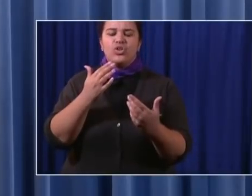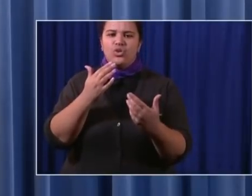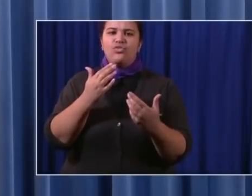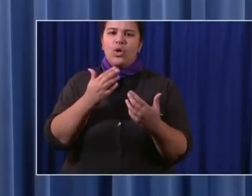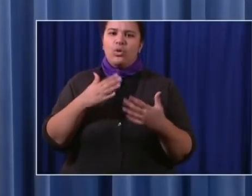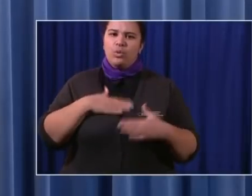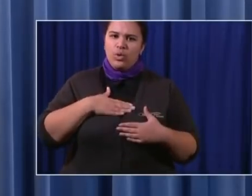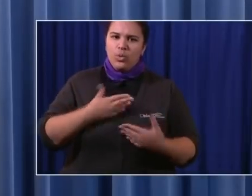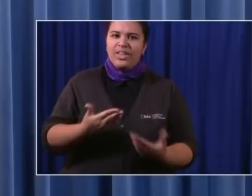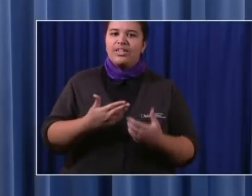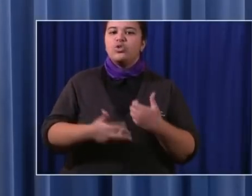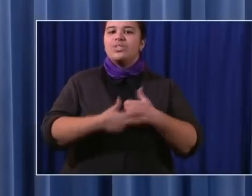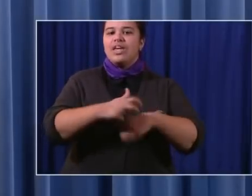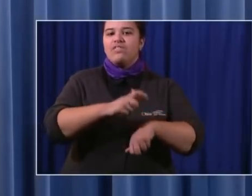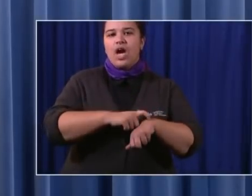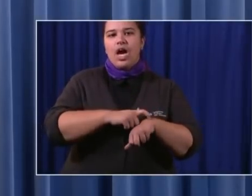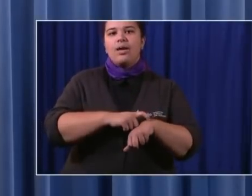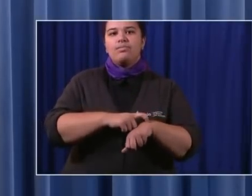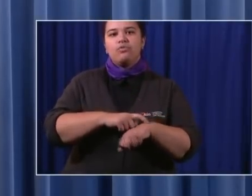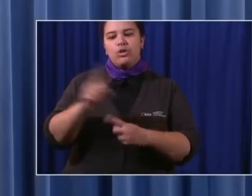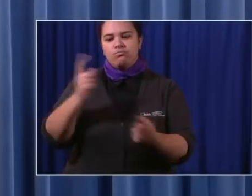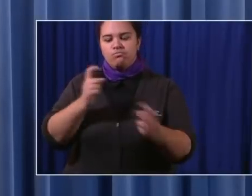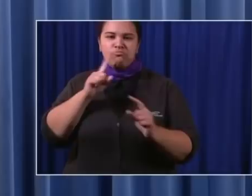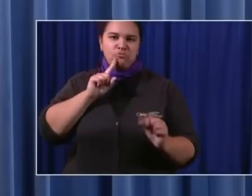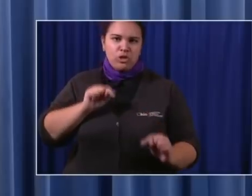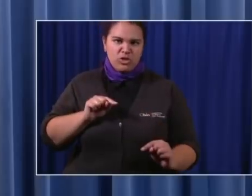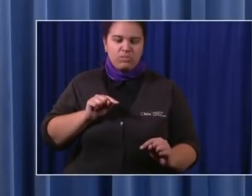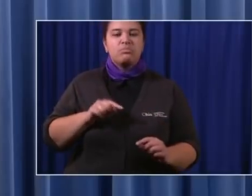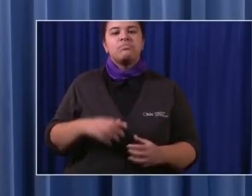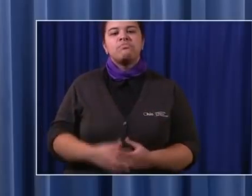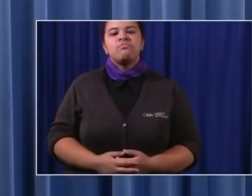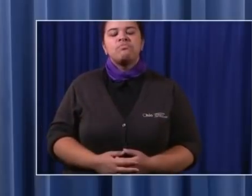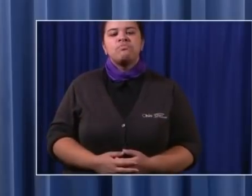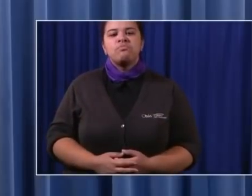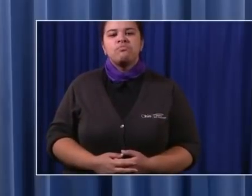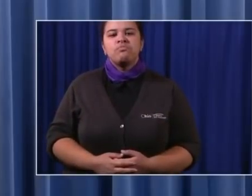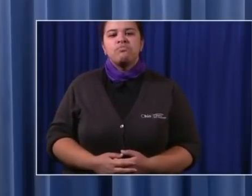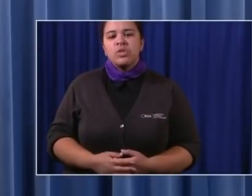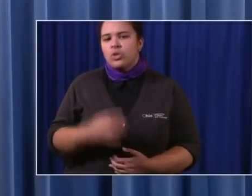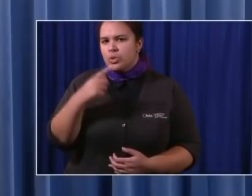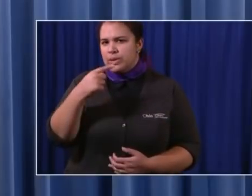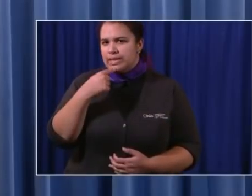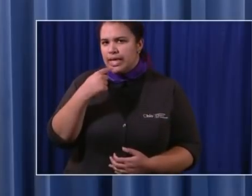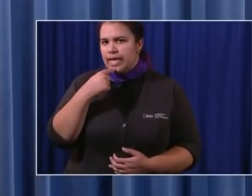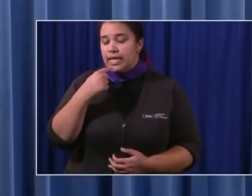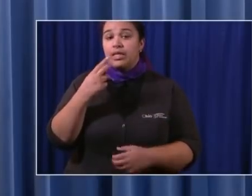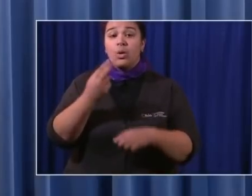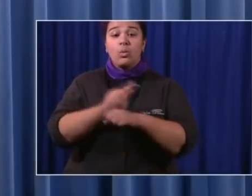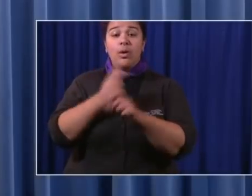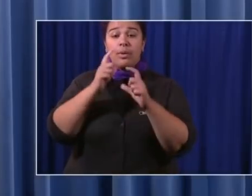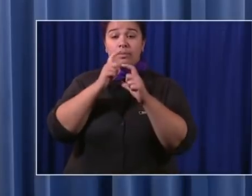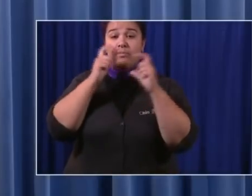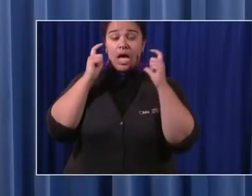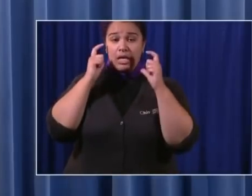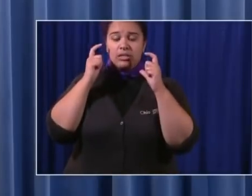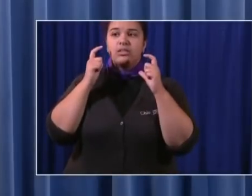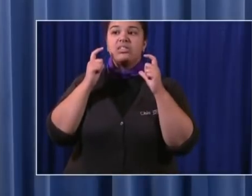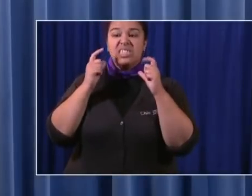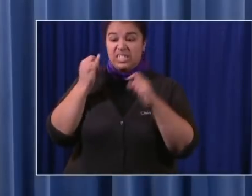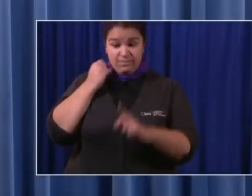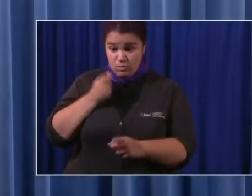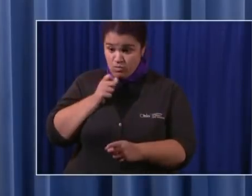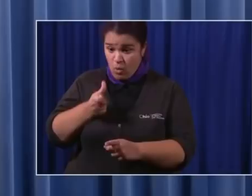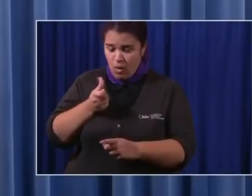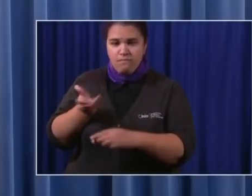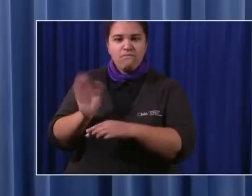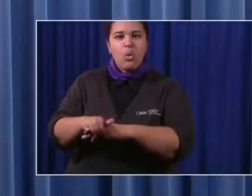lot of it, but this is important. You said that you're not going to enforce your mask orders, saying instead that the intent is to get